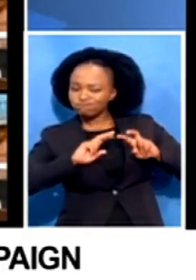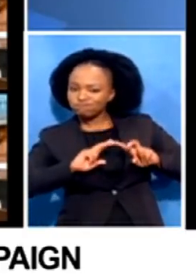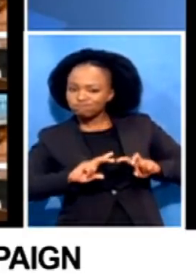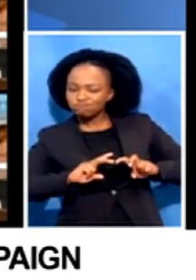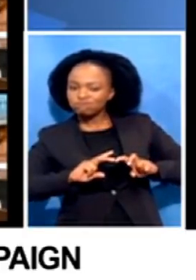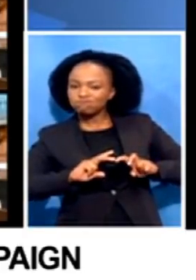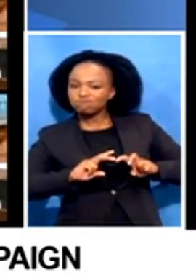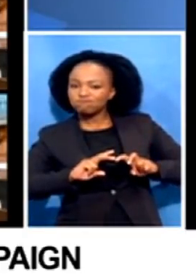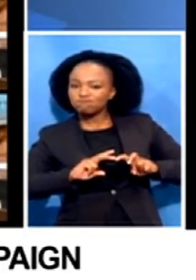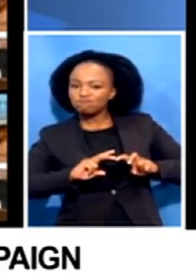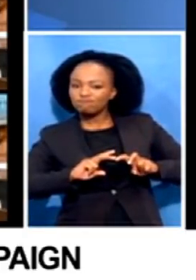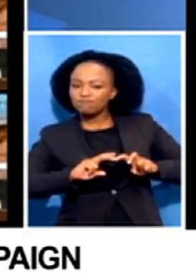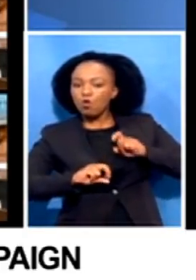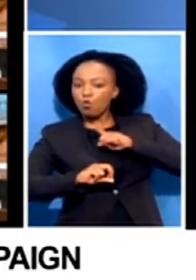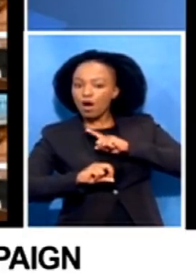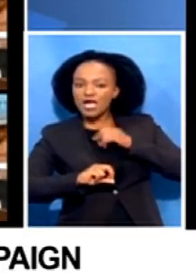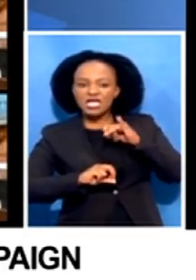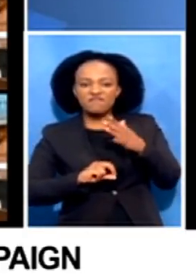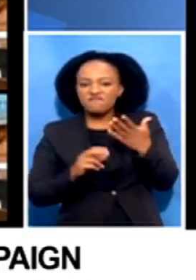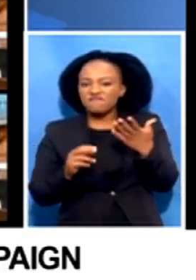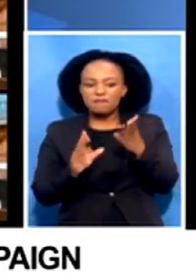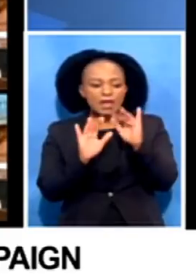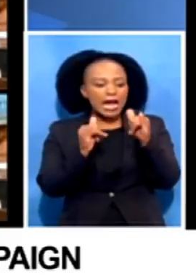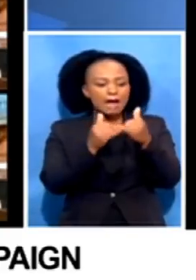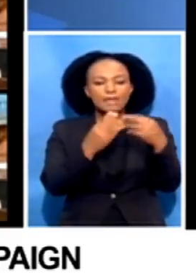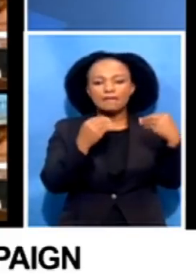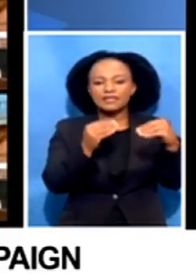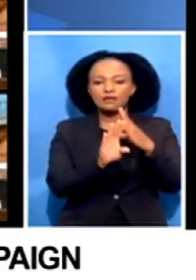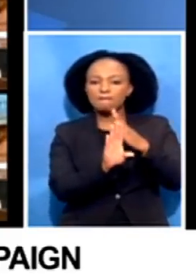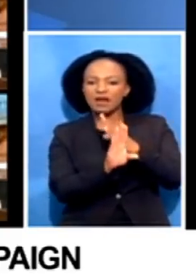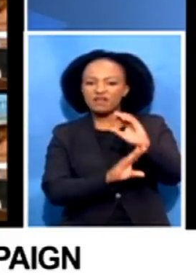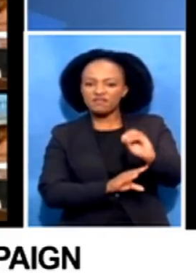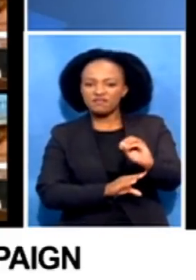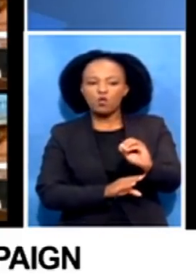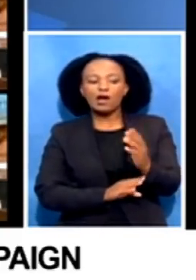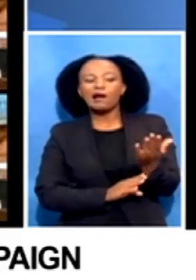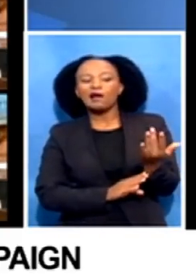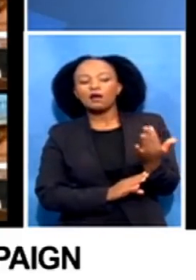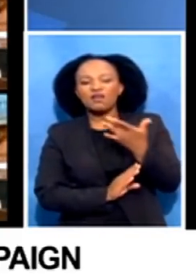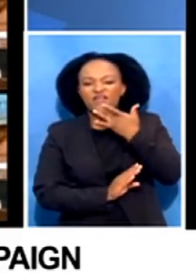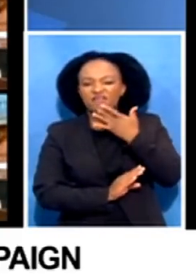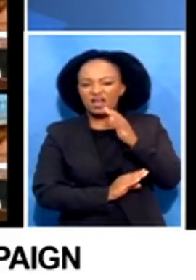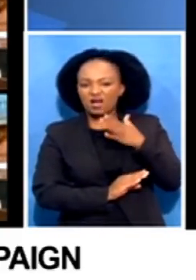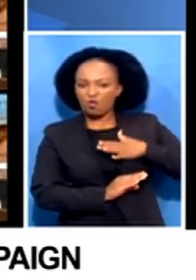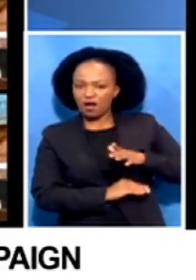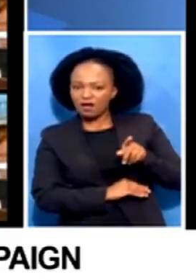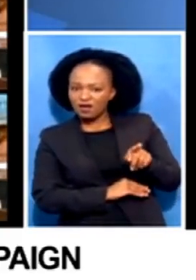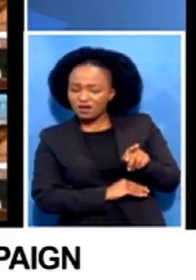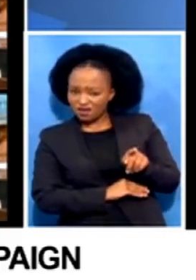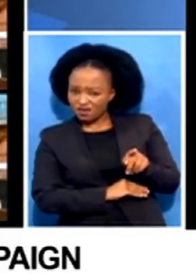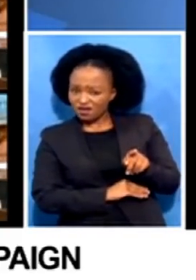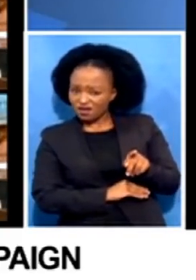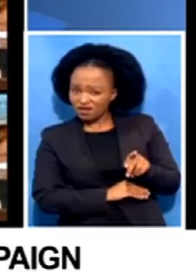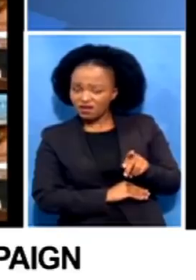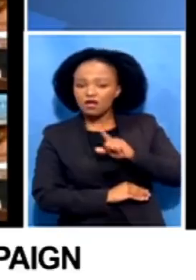private companies seek favor with the members of cabinet or government,